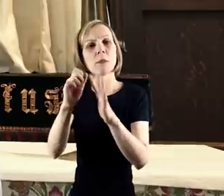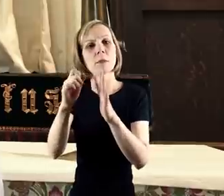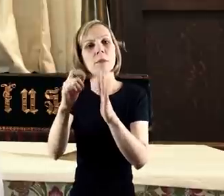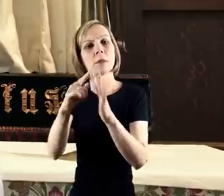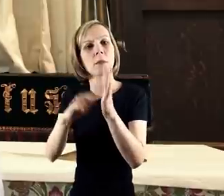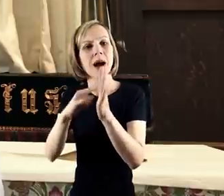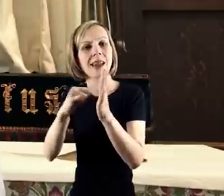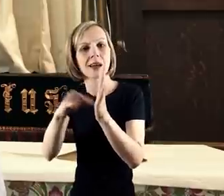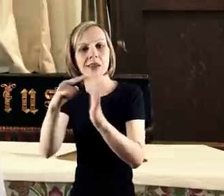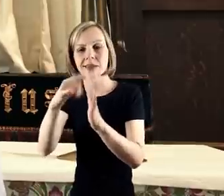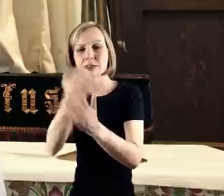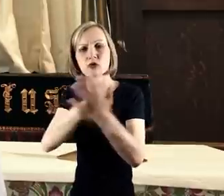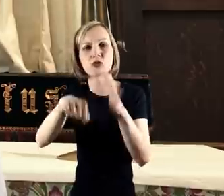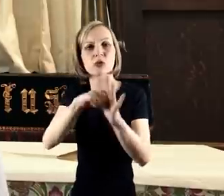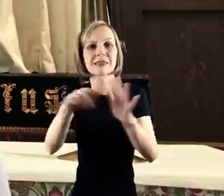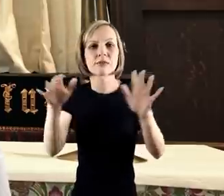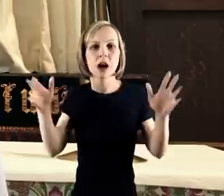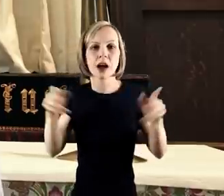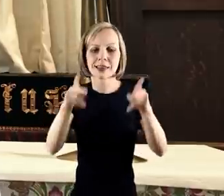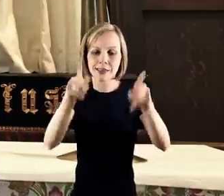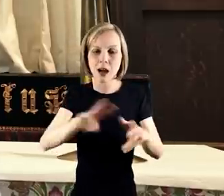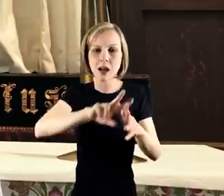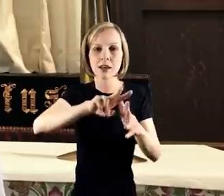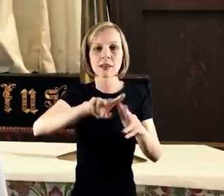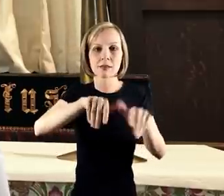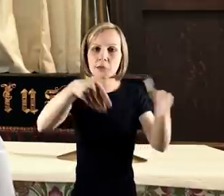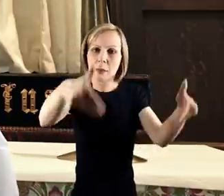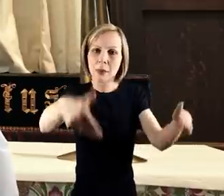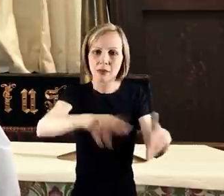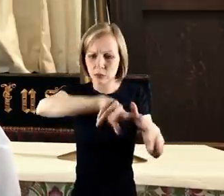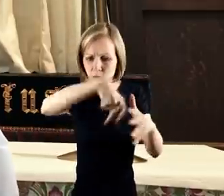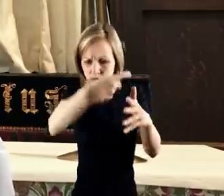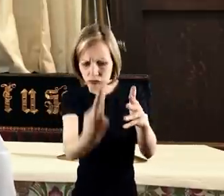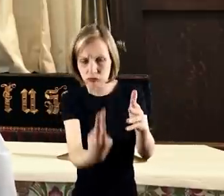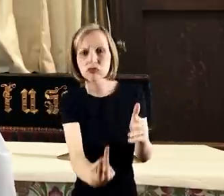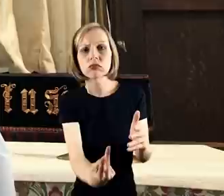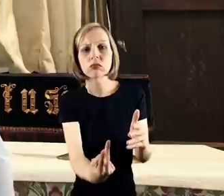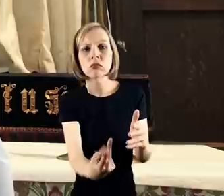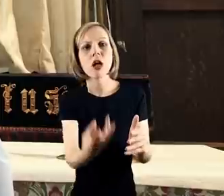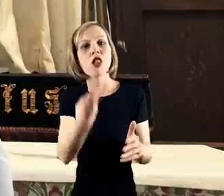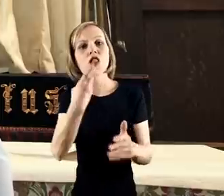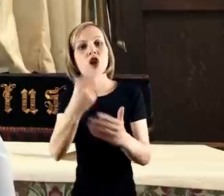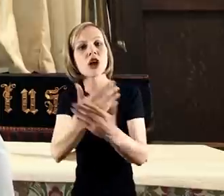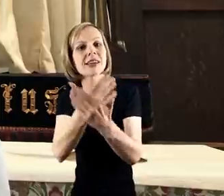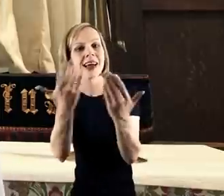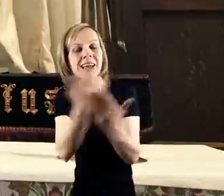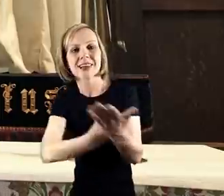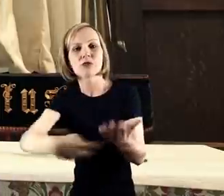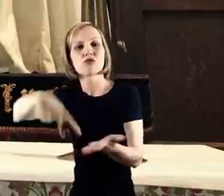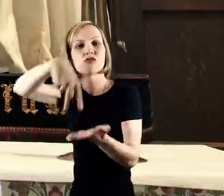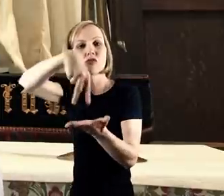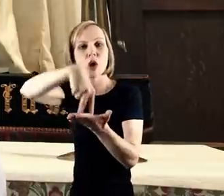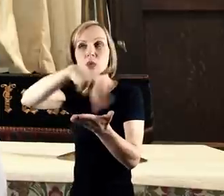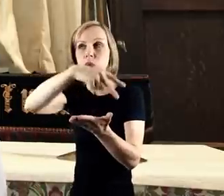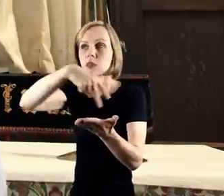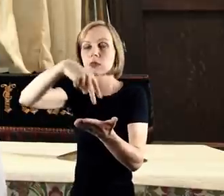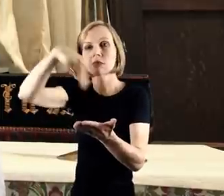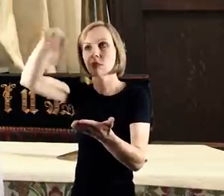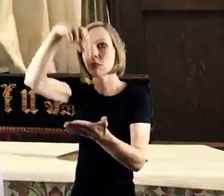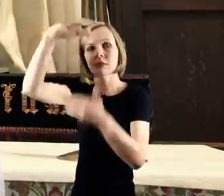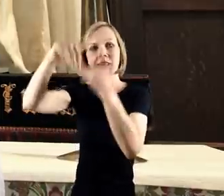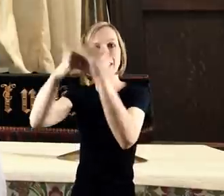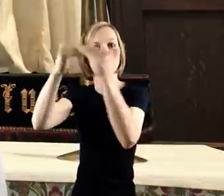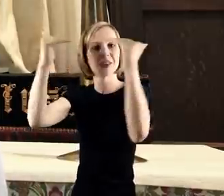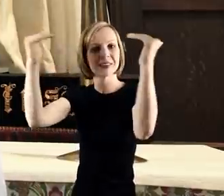was crucified, died, and was buried. He descended to the dead. On the third day he rose